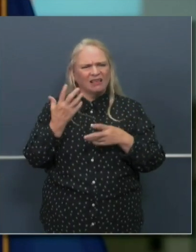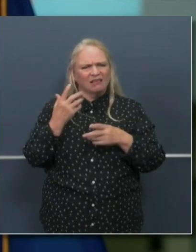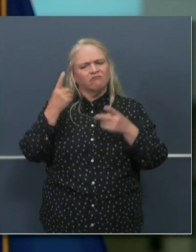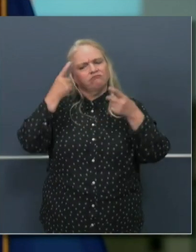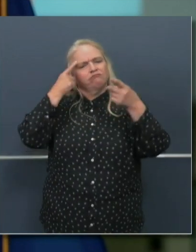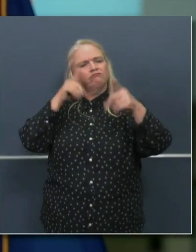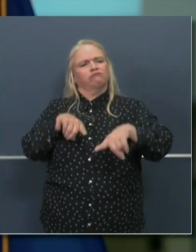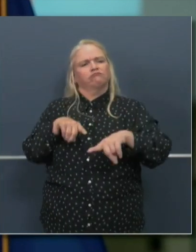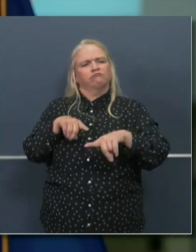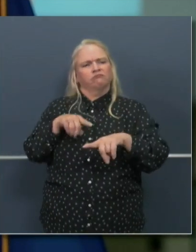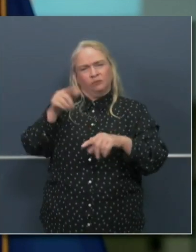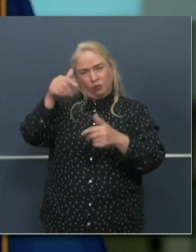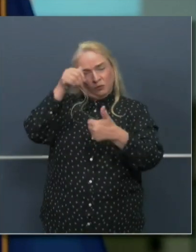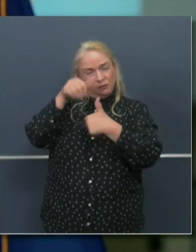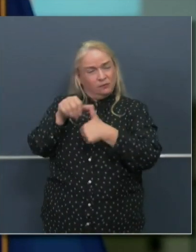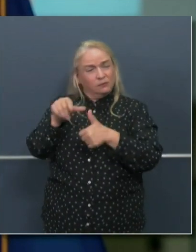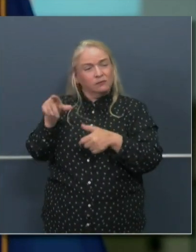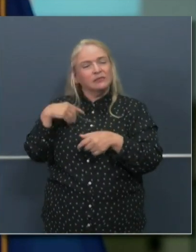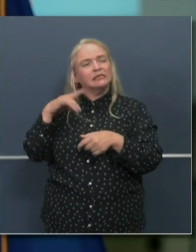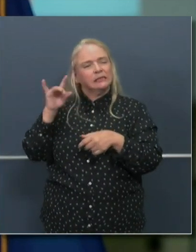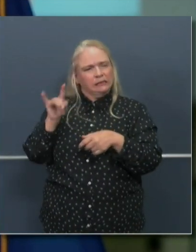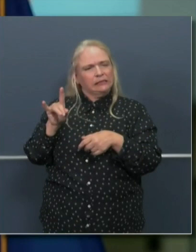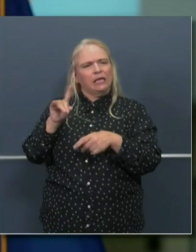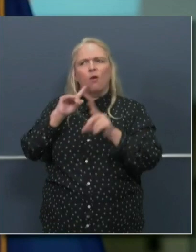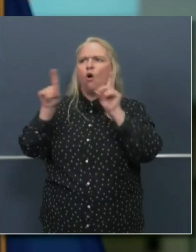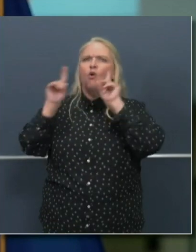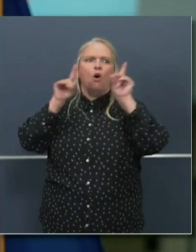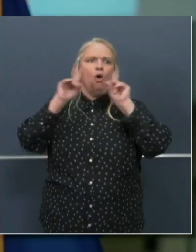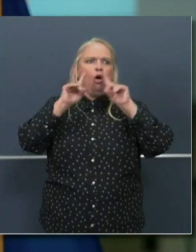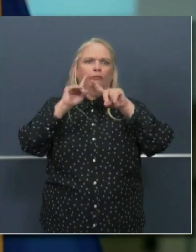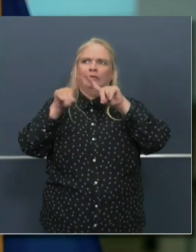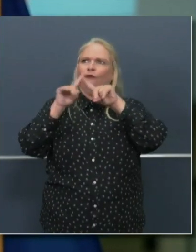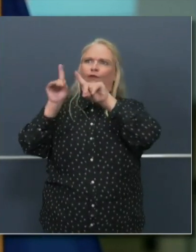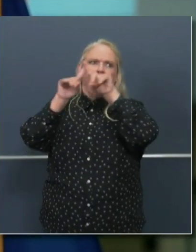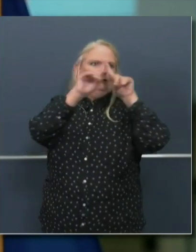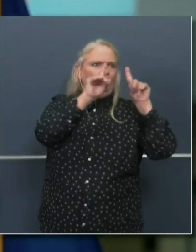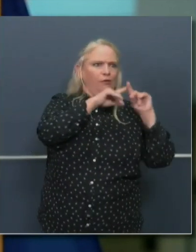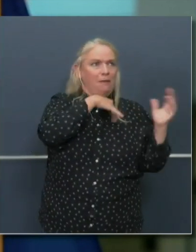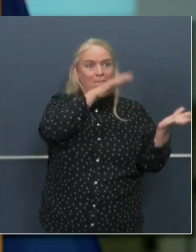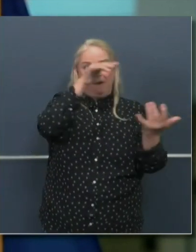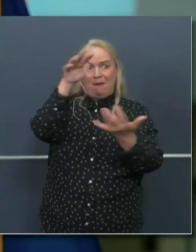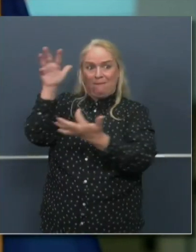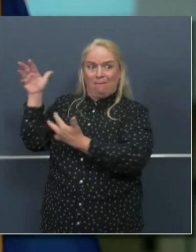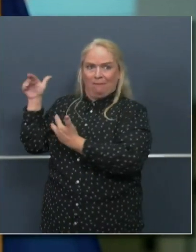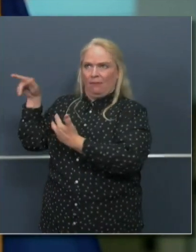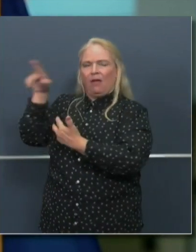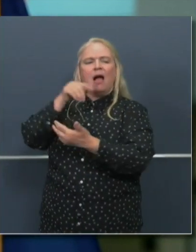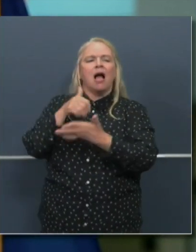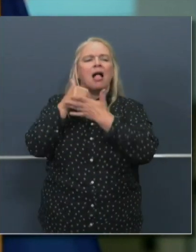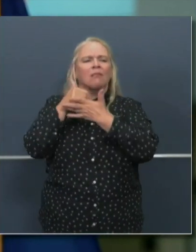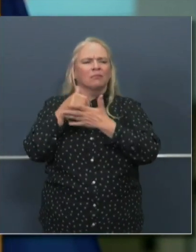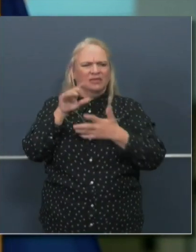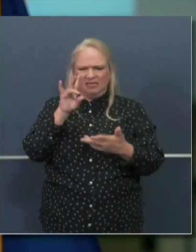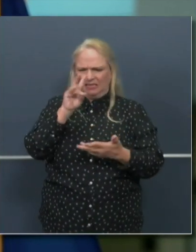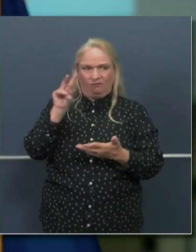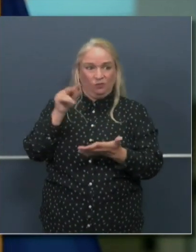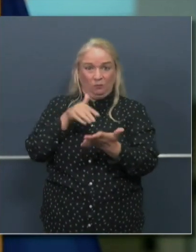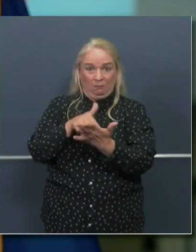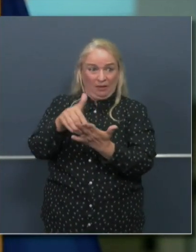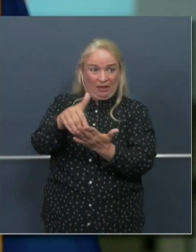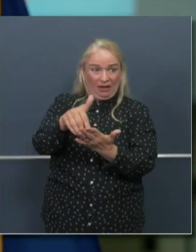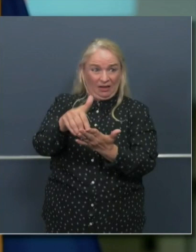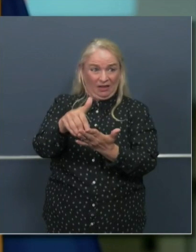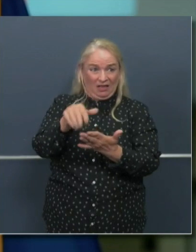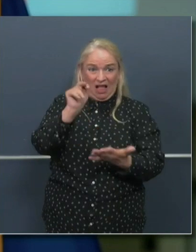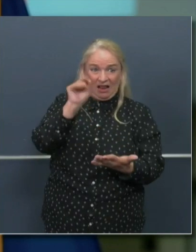about, I hope you'll consider the fact that that procurement prevailed in 72 million and 95 masks. Just one